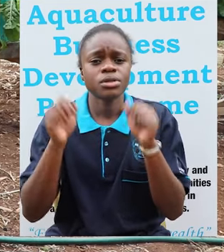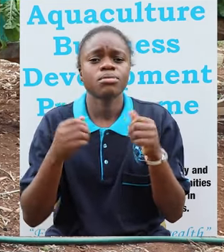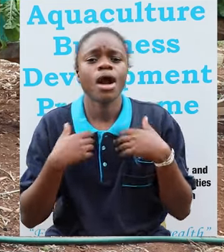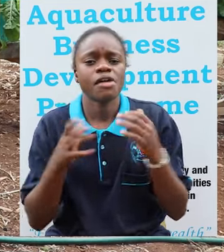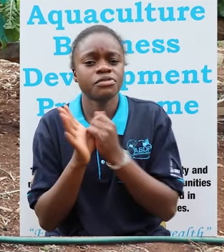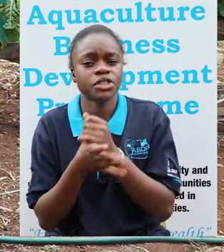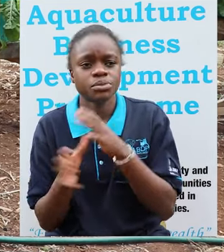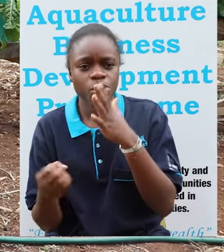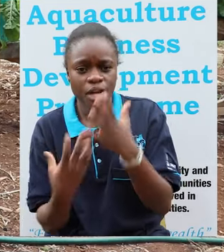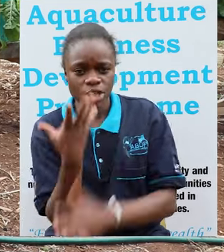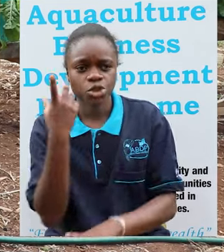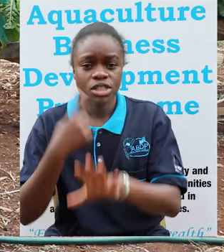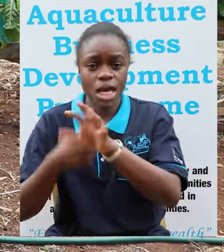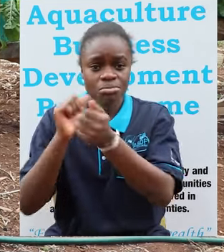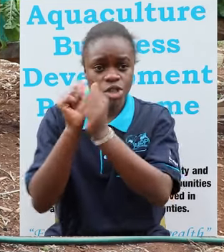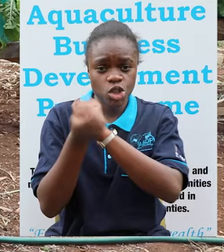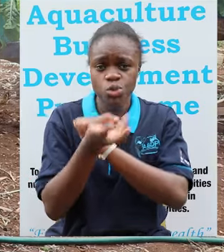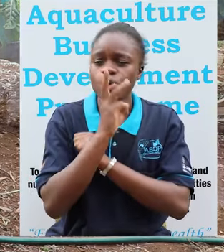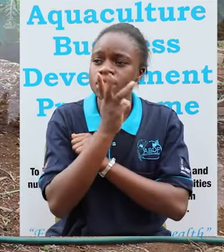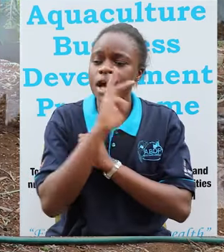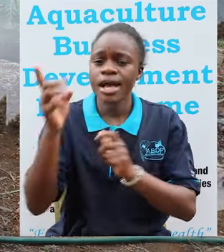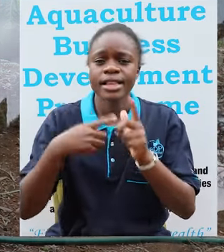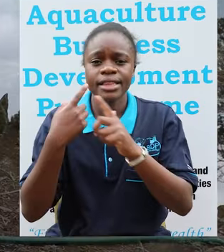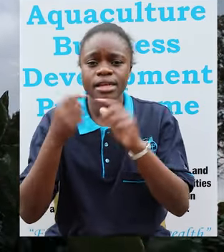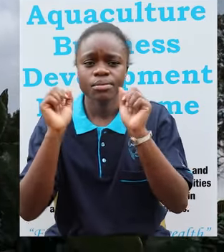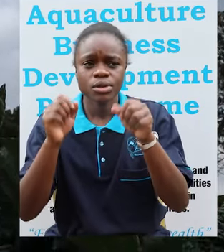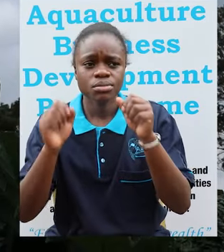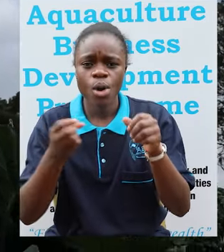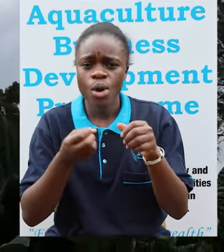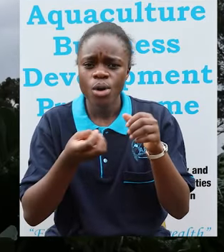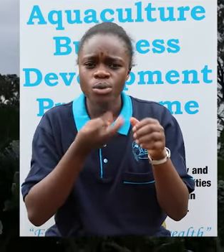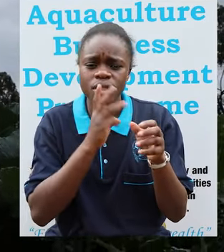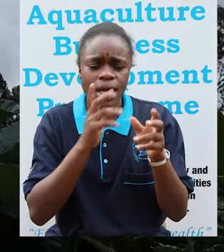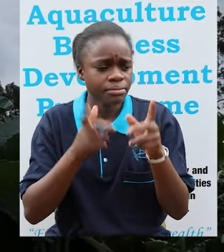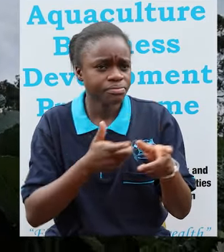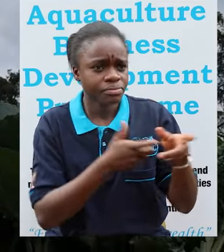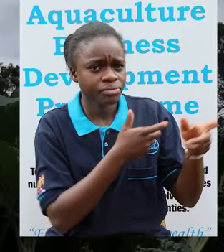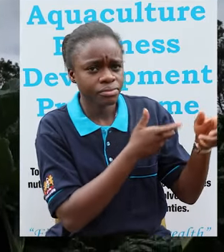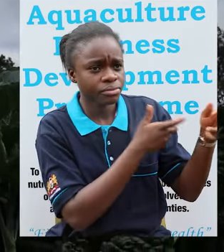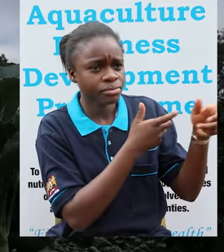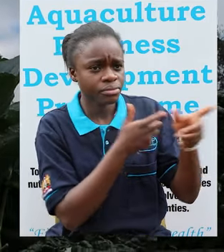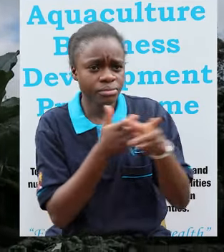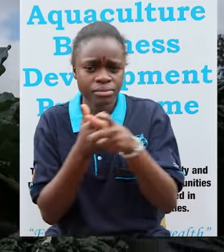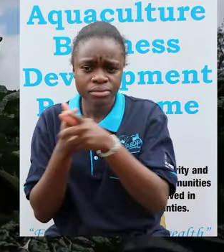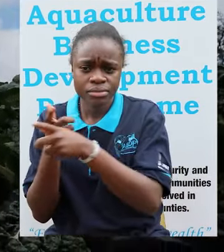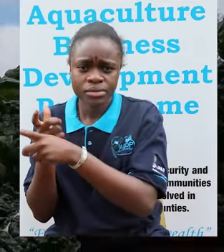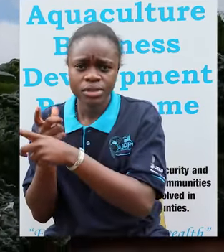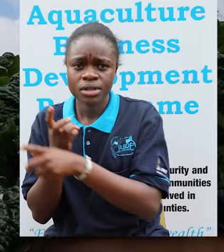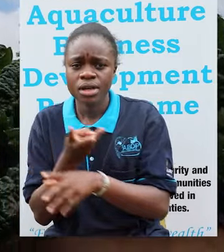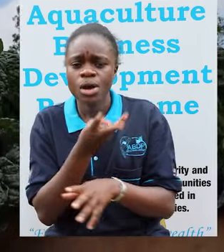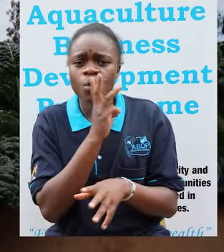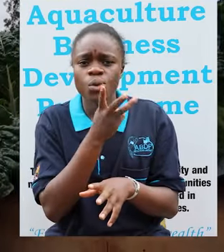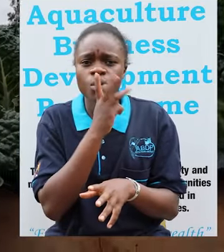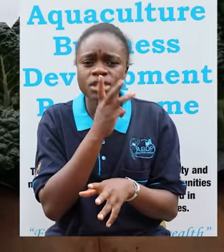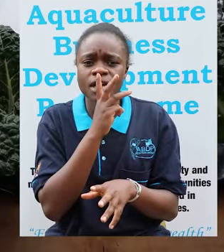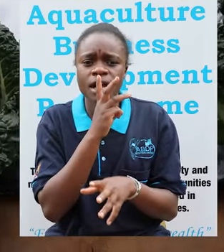fish production, when we change the water, we are able to irrigate our crop with the water. So the